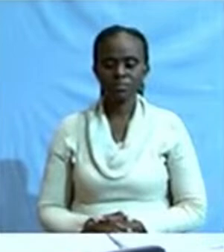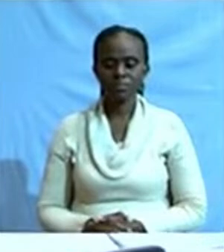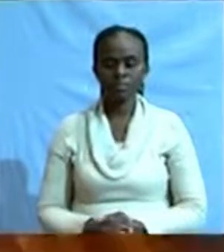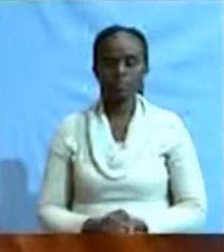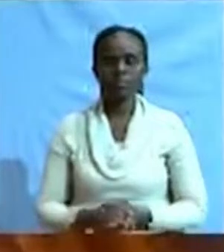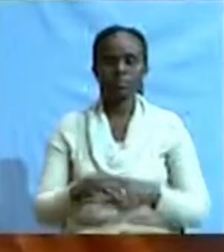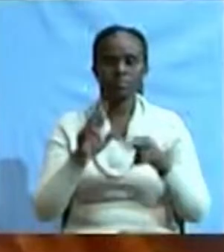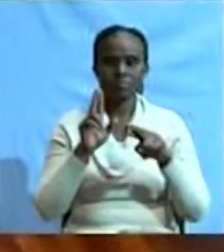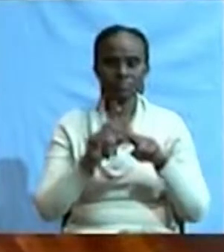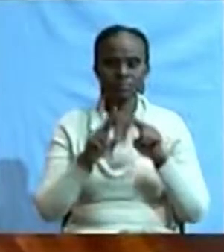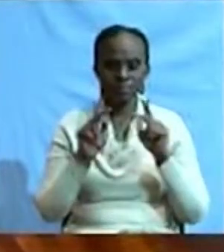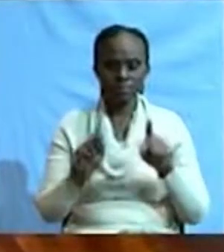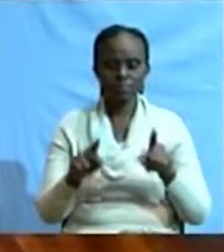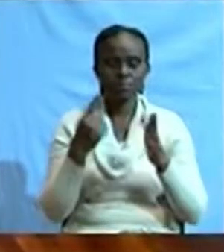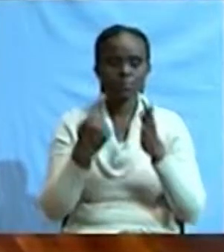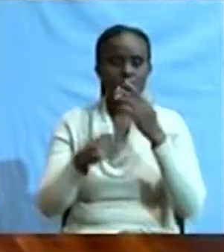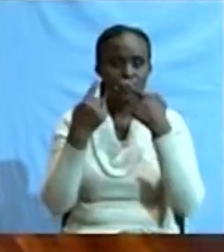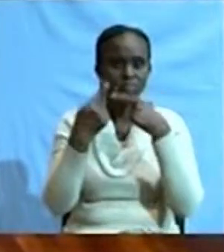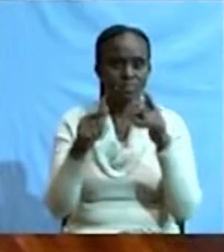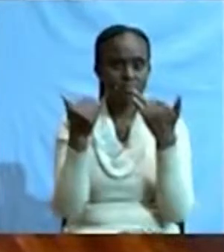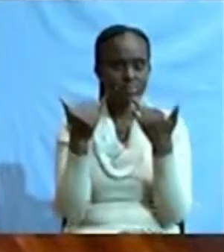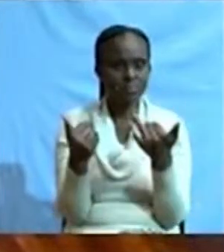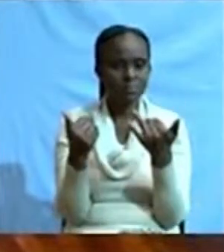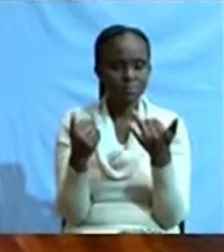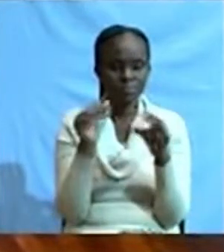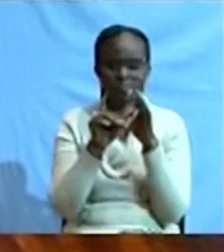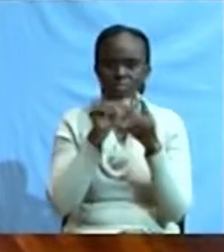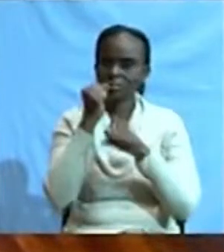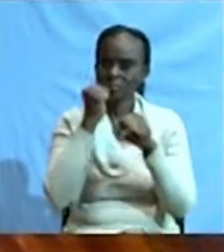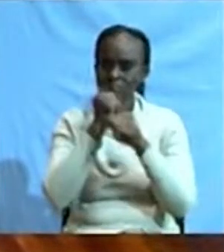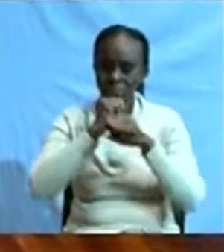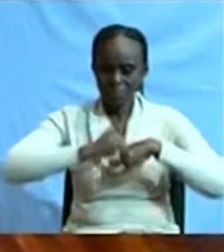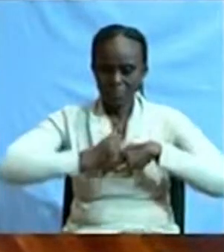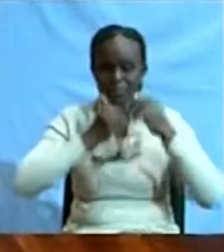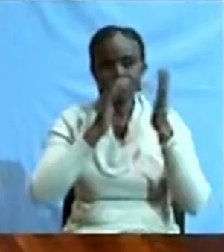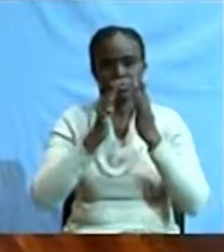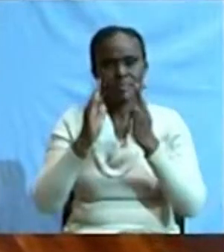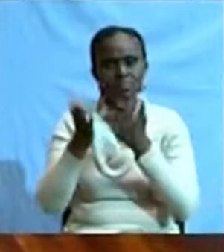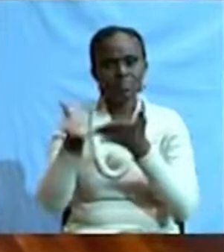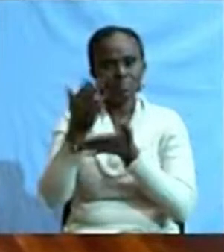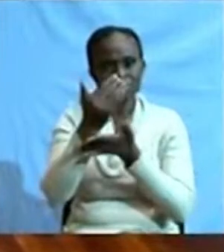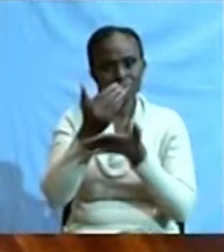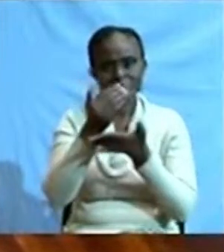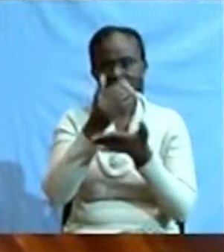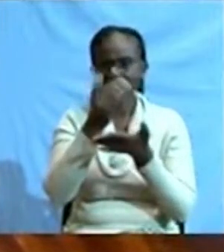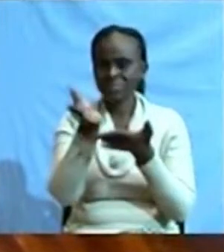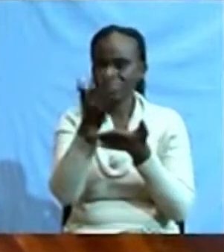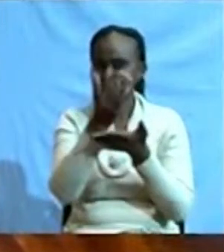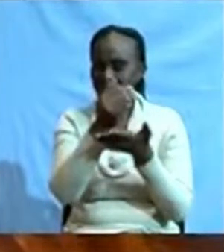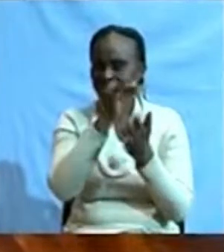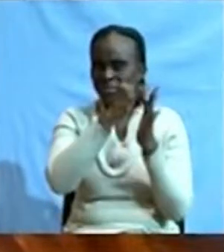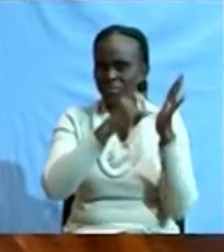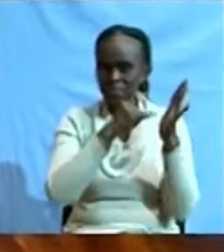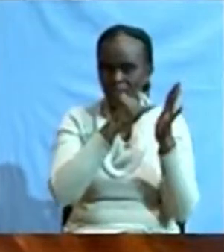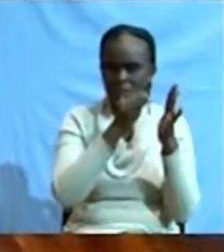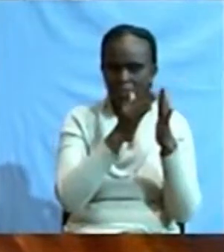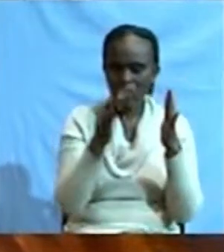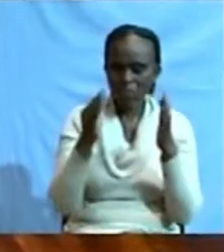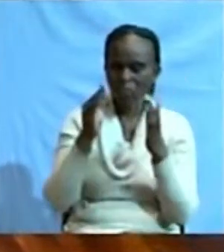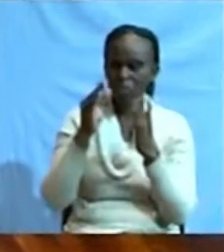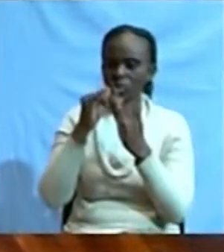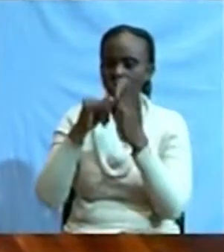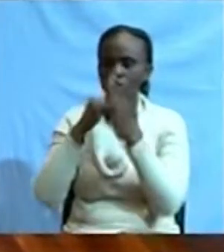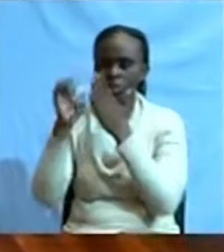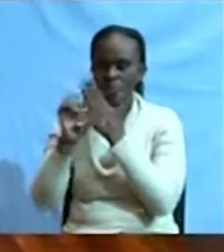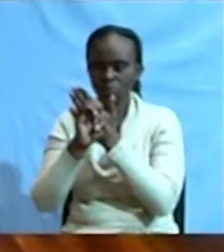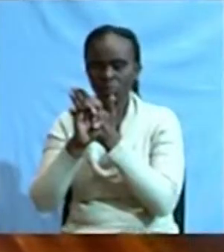Chair, what happens is that in a year we are supposed to collect property rates twice. That is January-June period and then